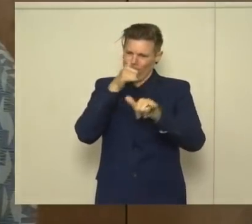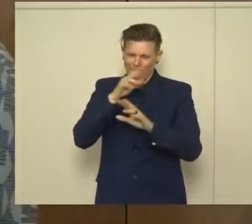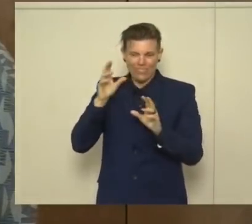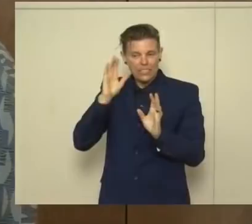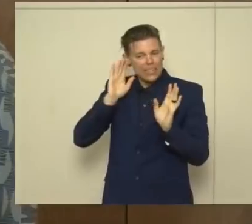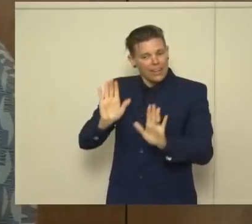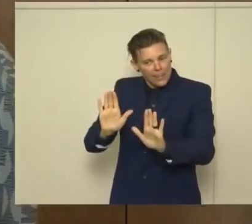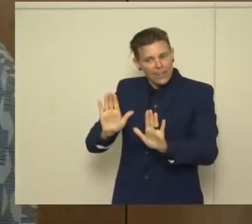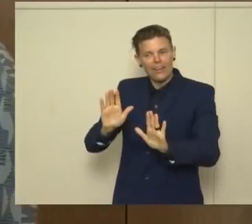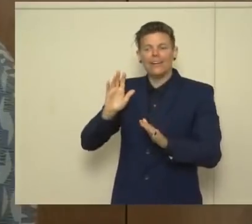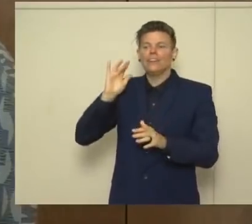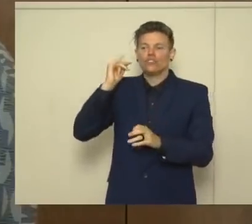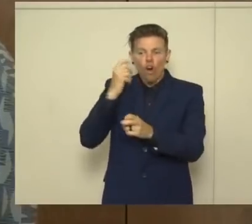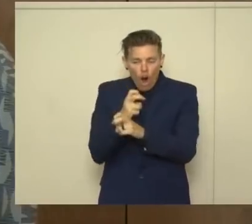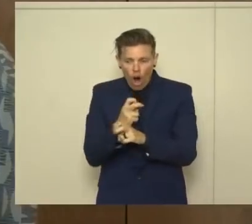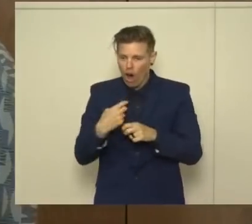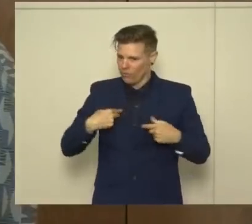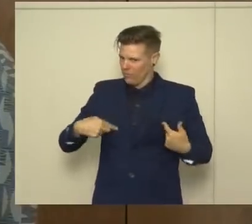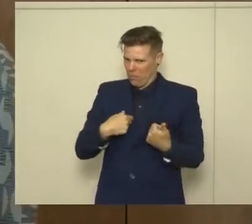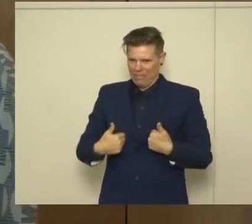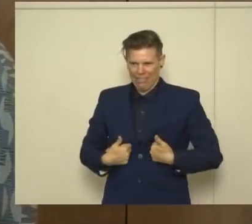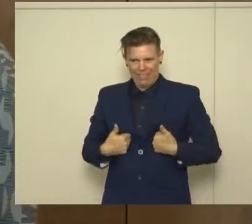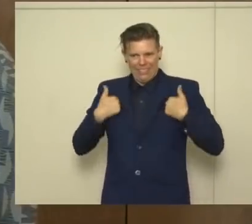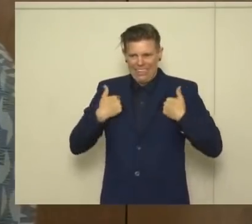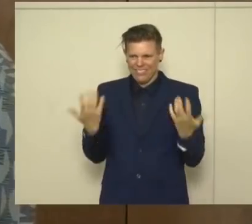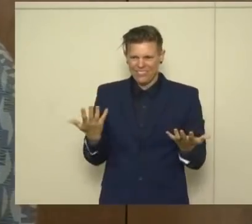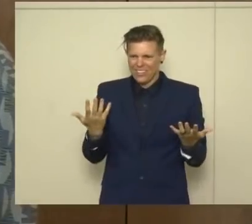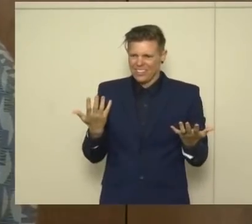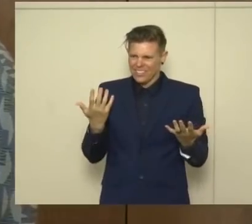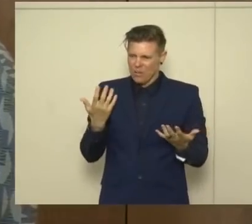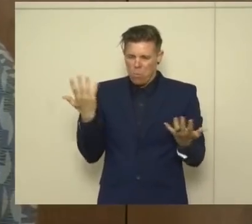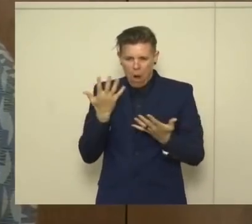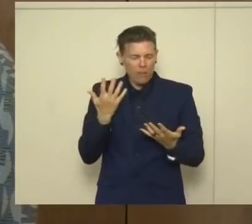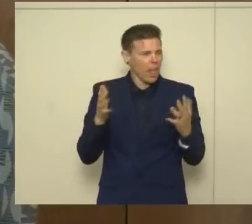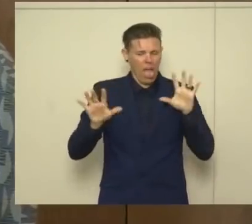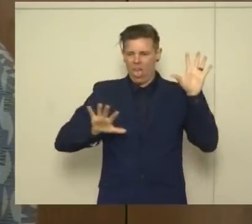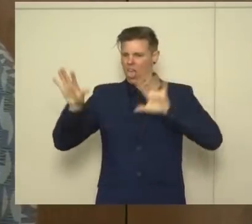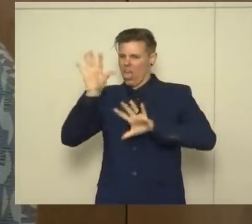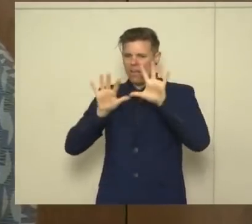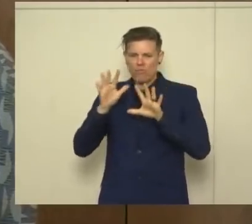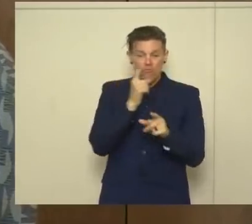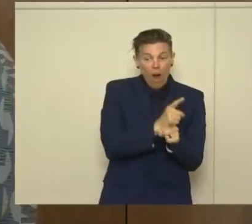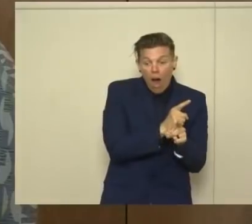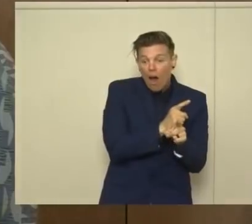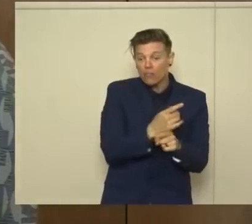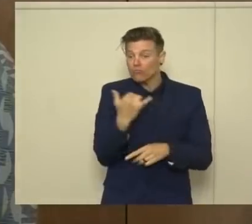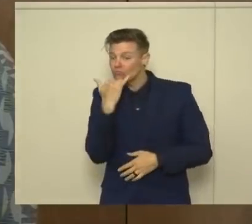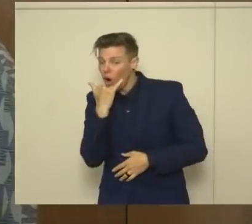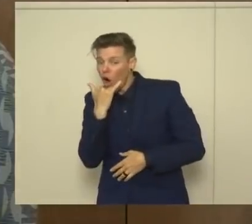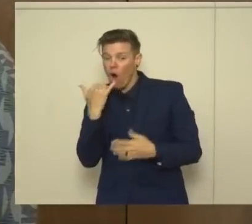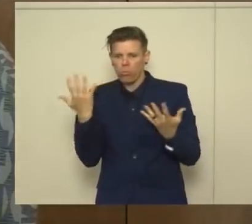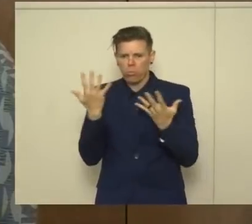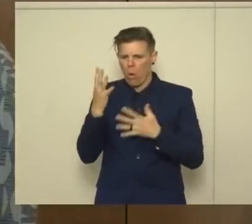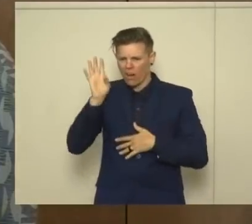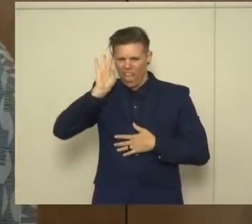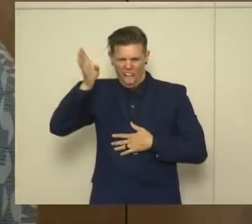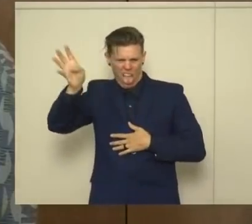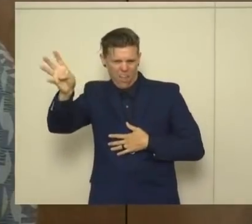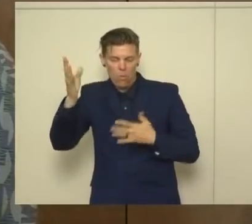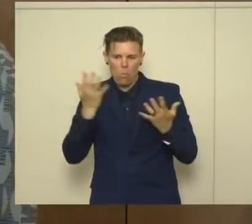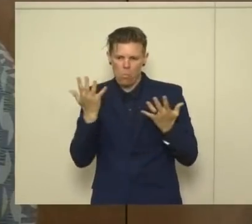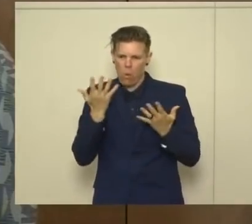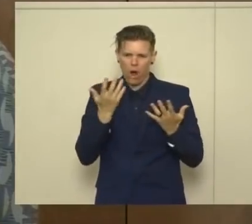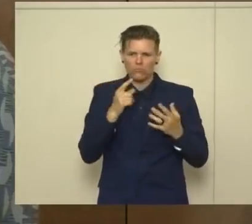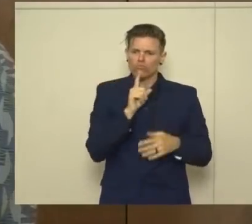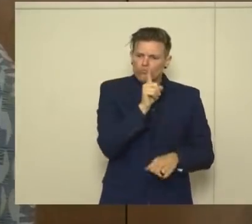for a layperson to navigate through all of it. So I do appreciate, Julia, that you gave us a chance to talk more about what that might look